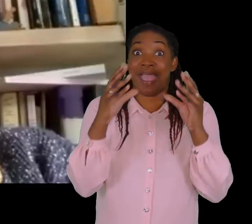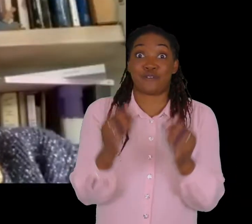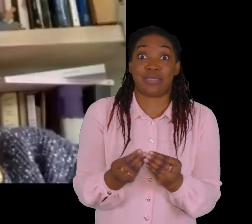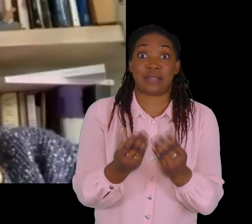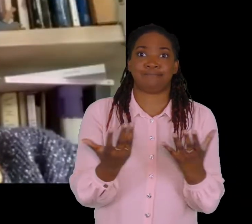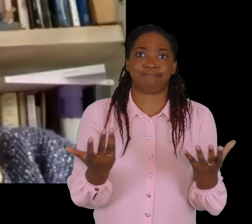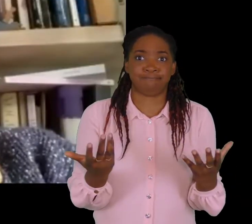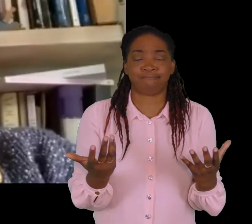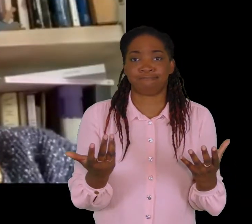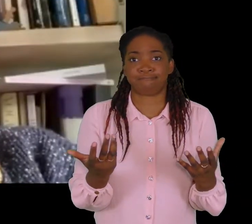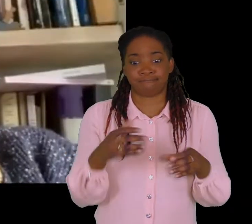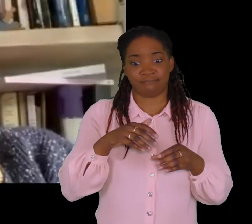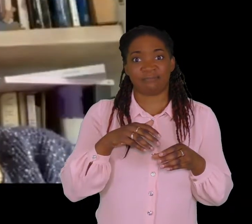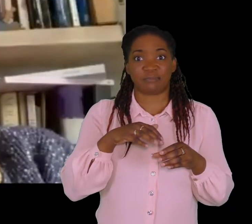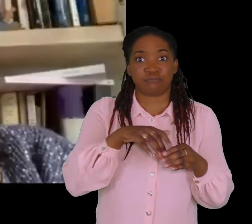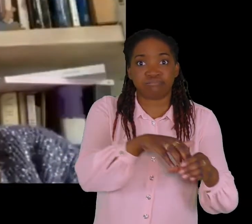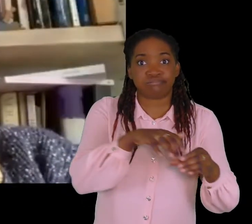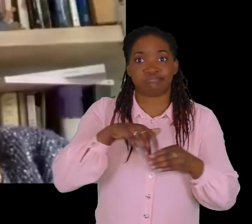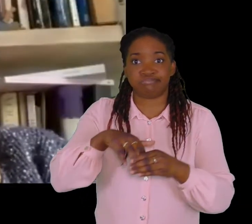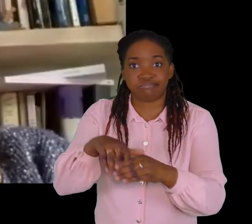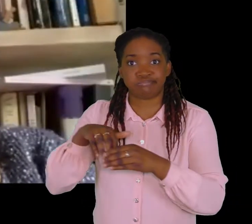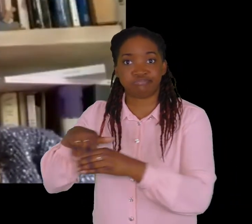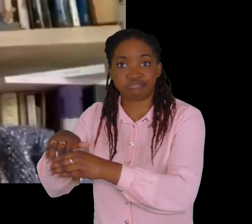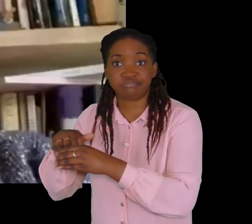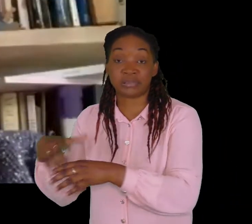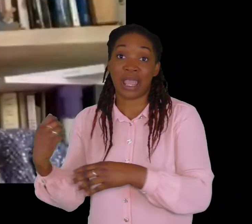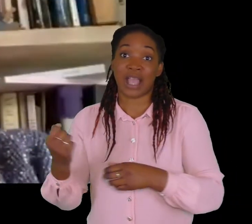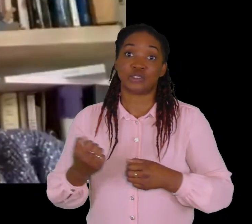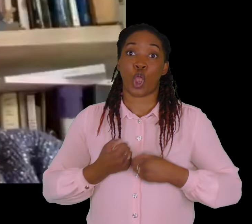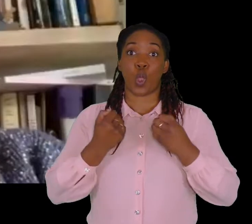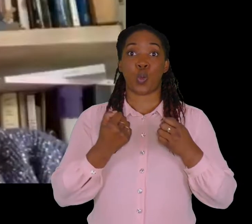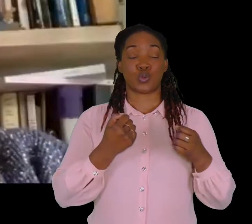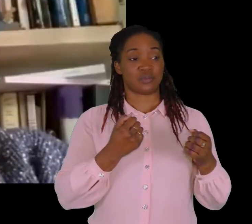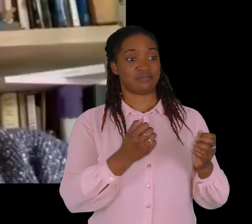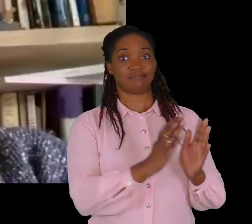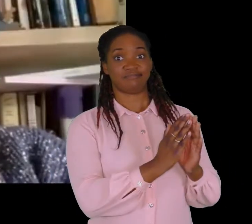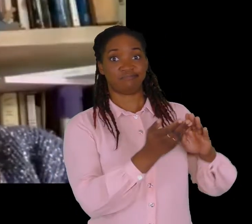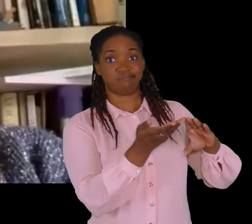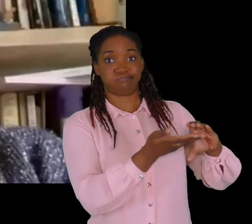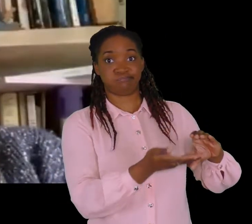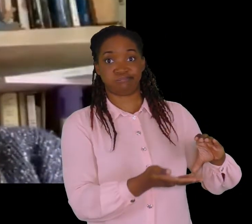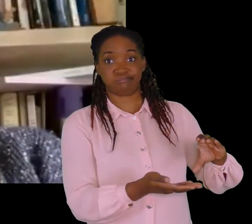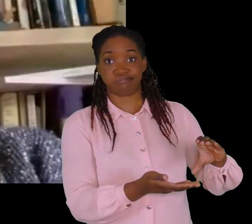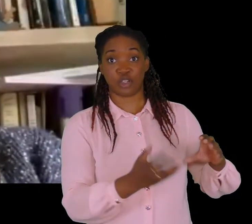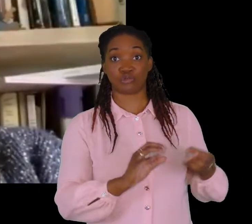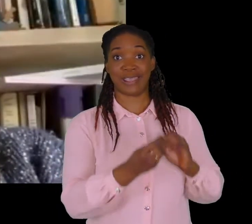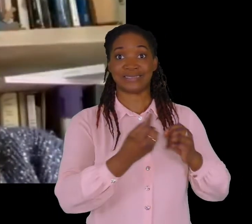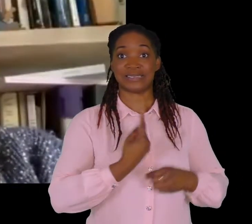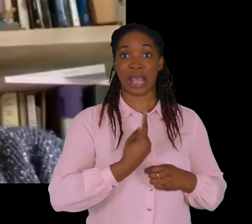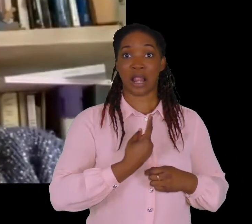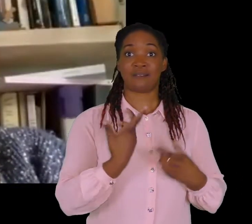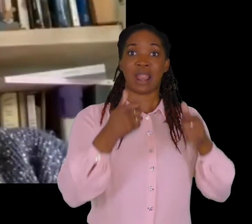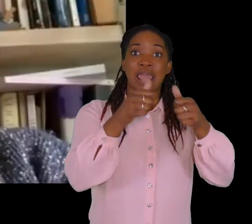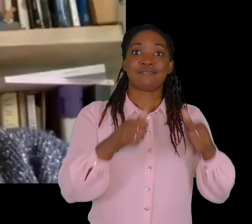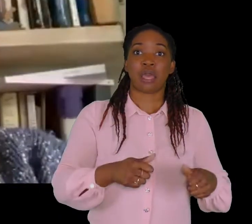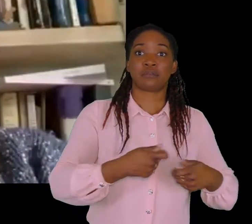produced it was fanzine culture, basically. You had your letter set, and you produced your stuff, and you handed